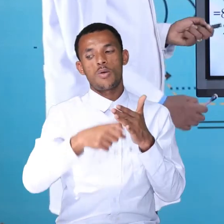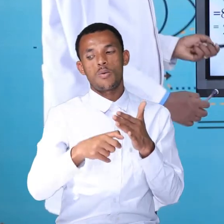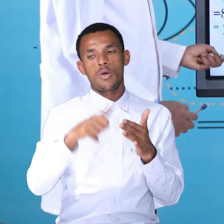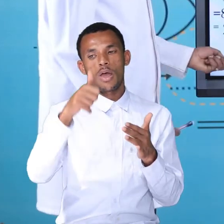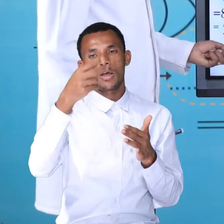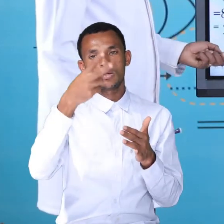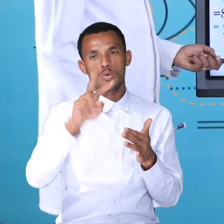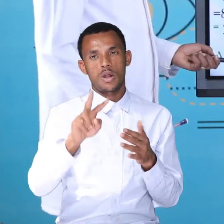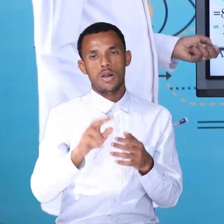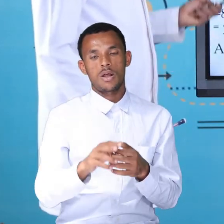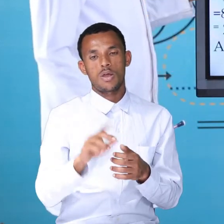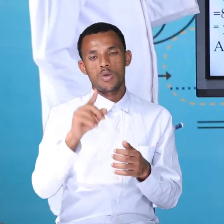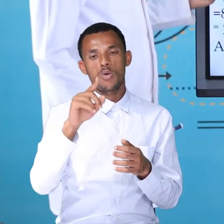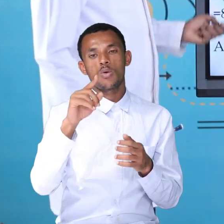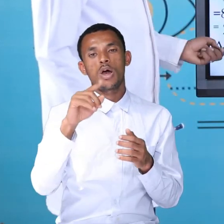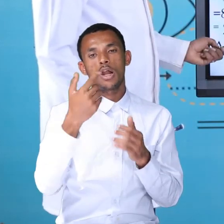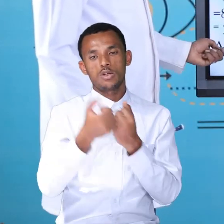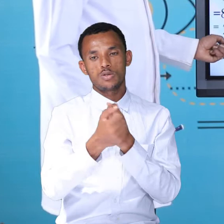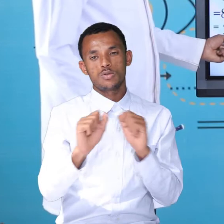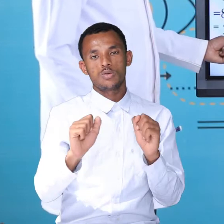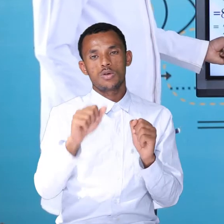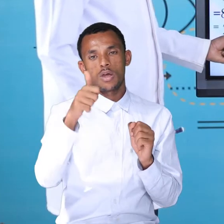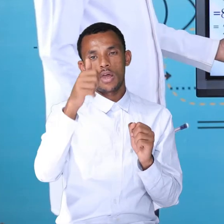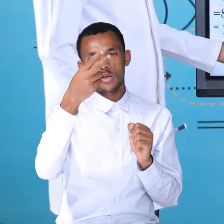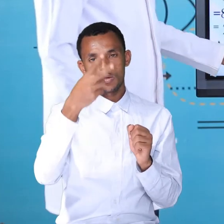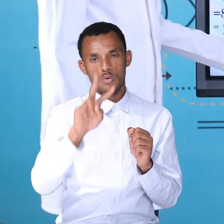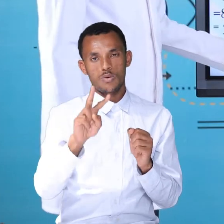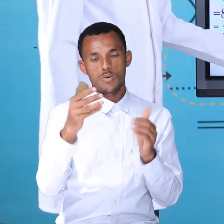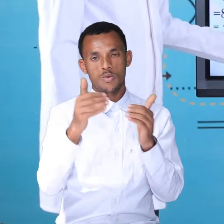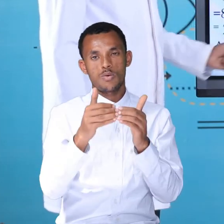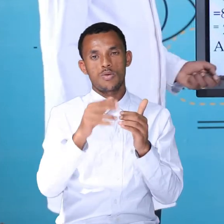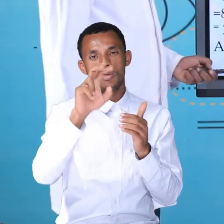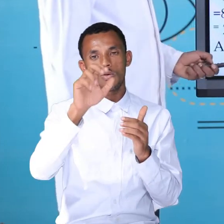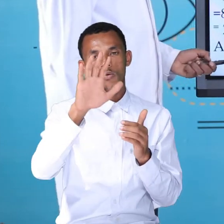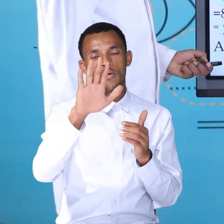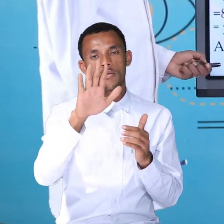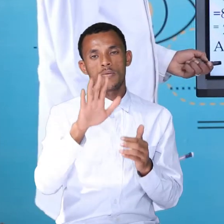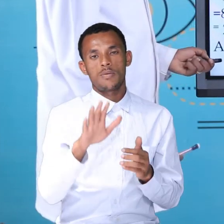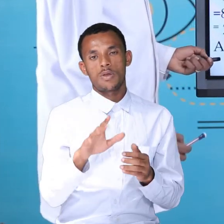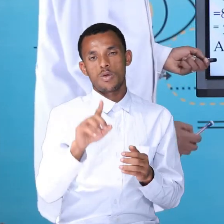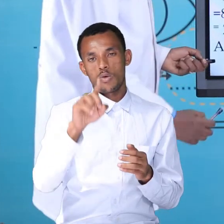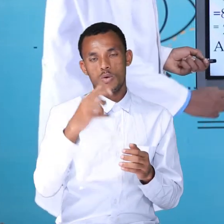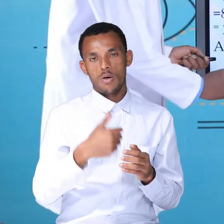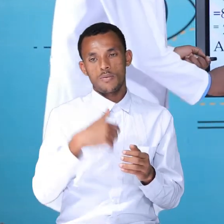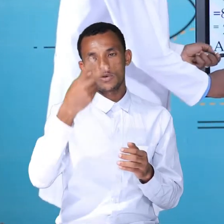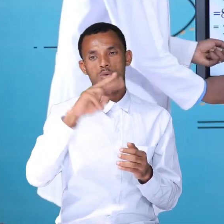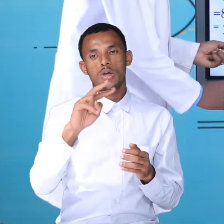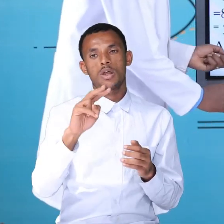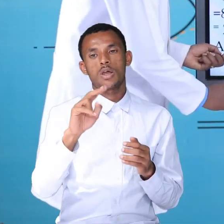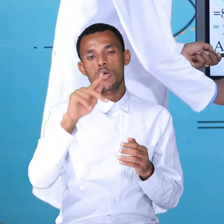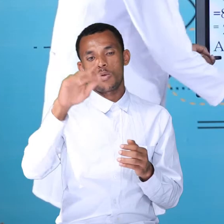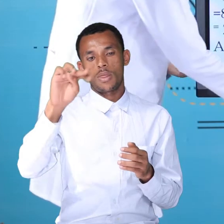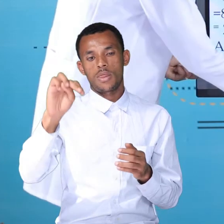a squared. So, you can solve a squared is equal to 25, you have square